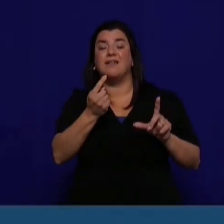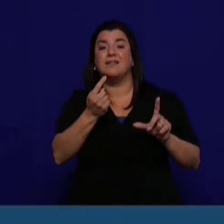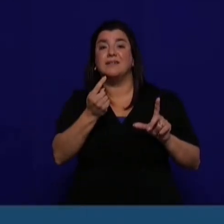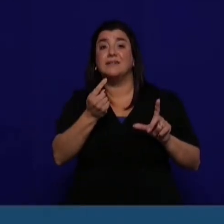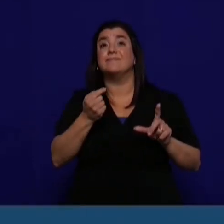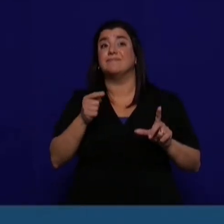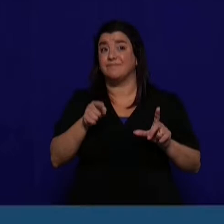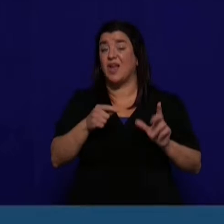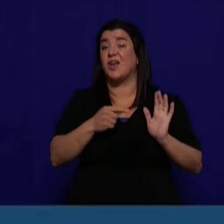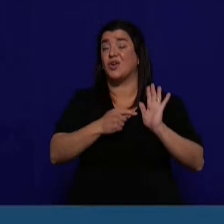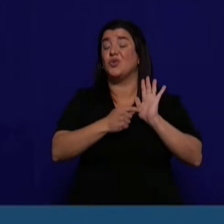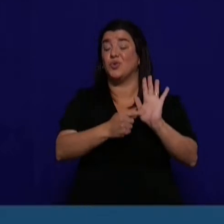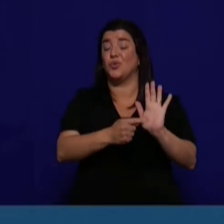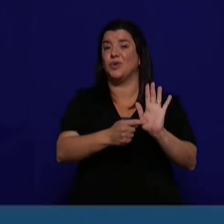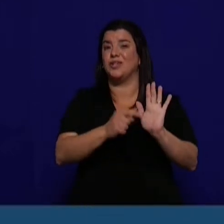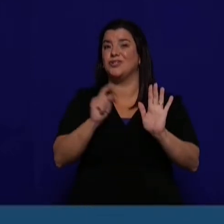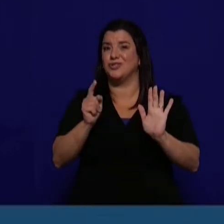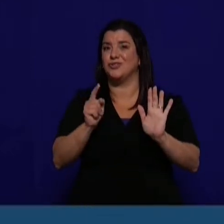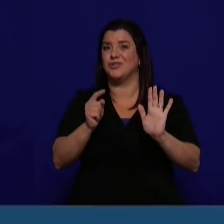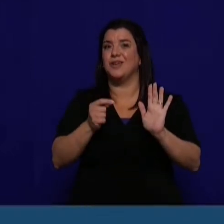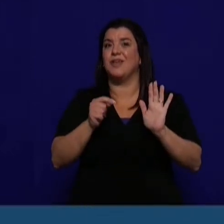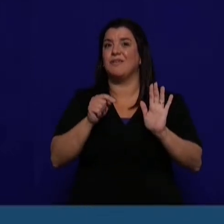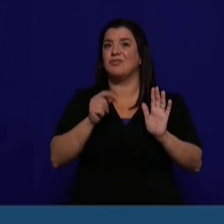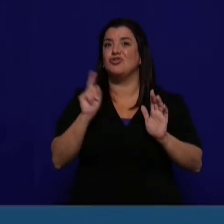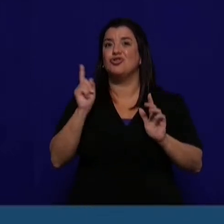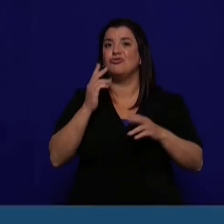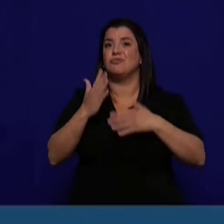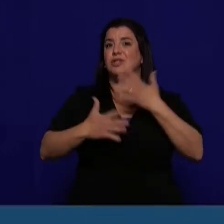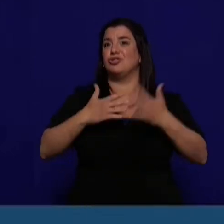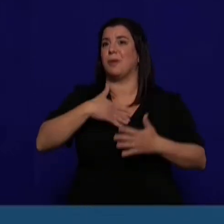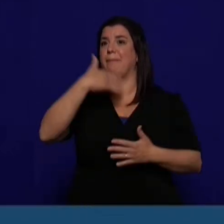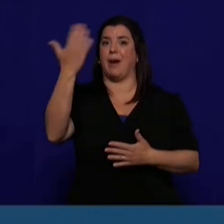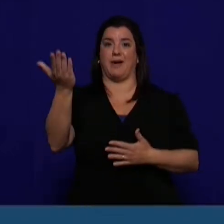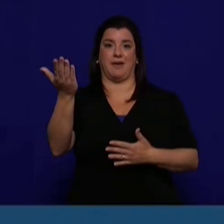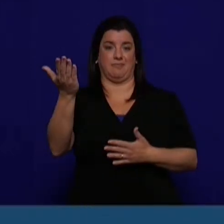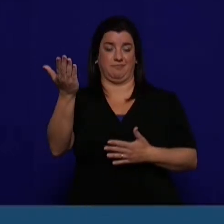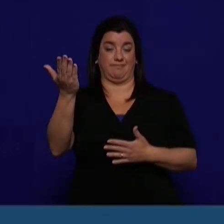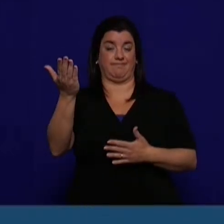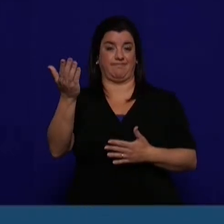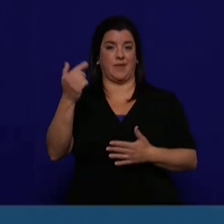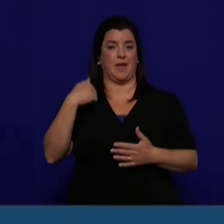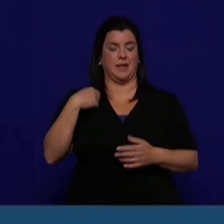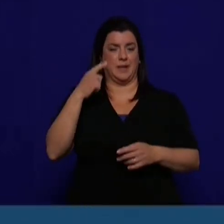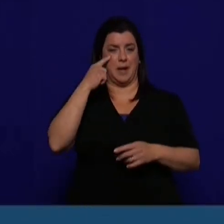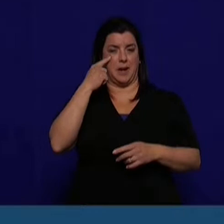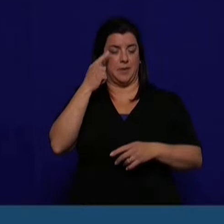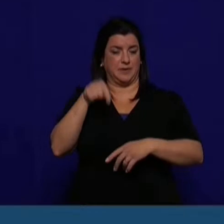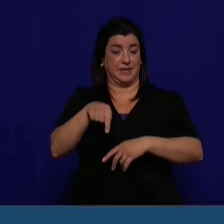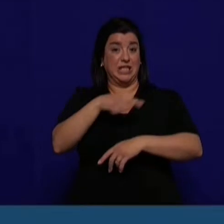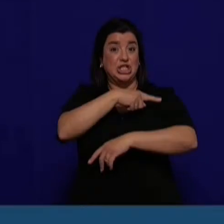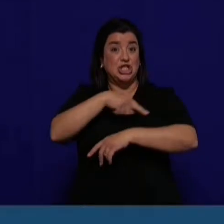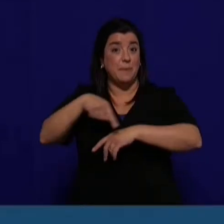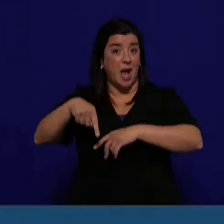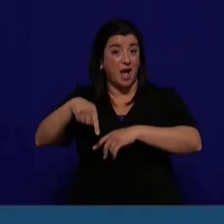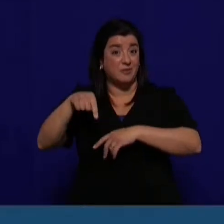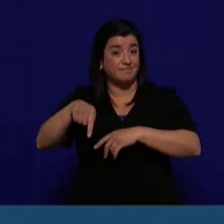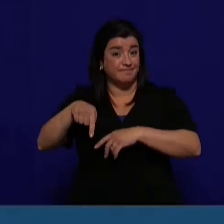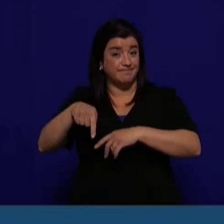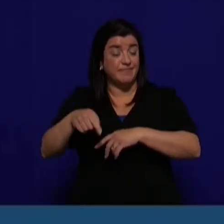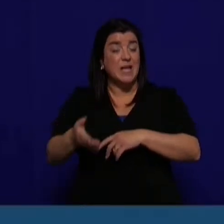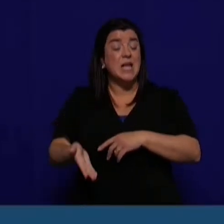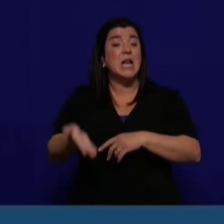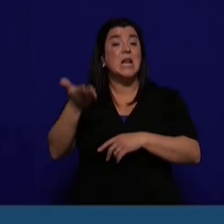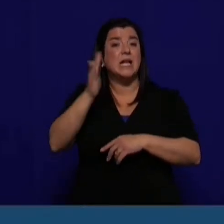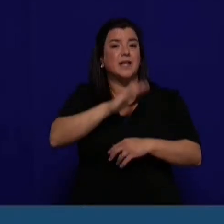probbli qegħdin jiltaqgħu iktar ma' xulxin fejn qegħdin naraw li issa din l-aħħar 8 ijiem aħna rajna li l-maġġor parti